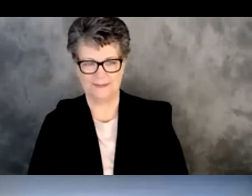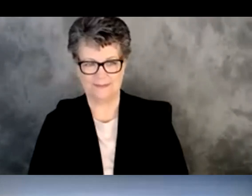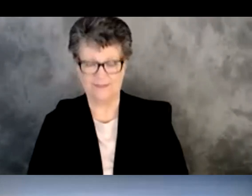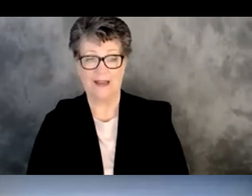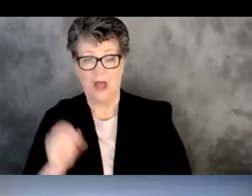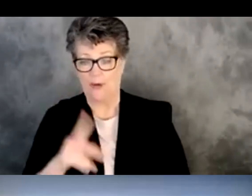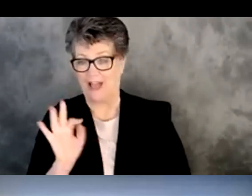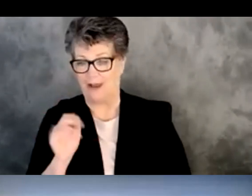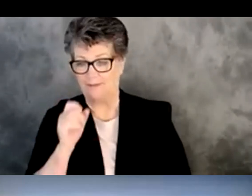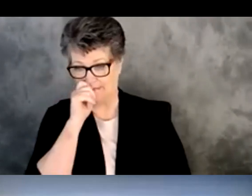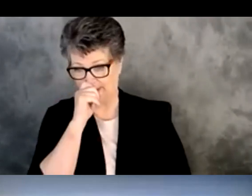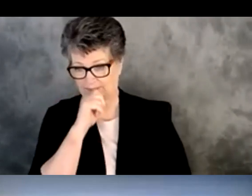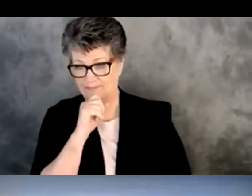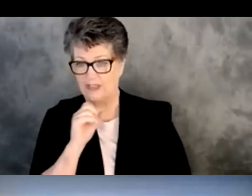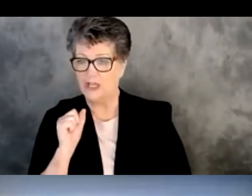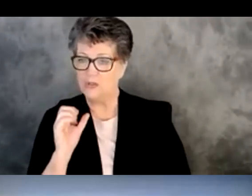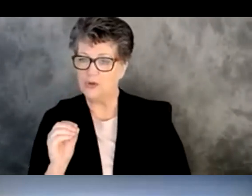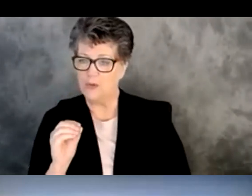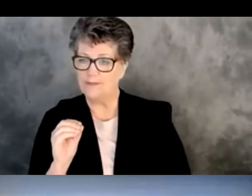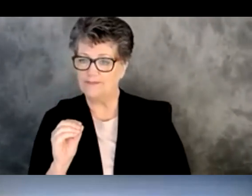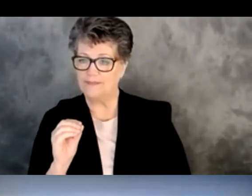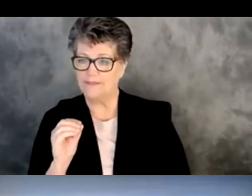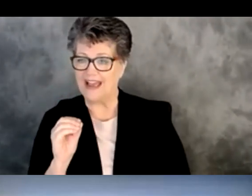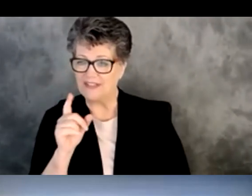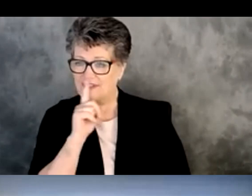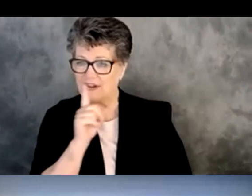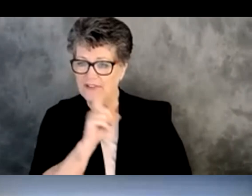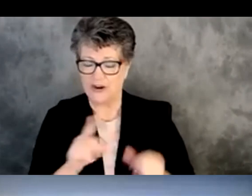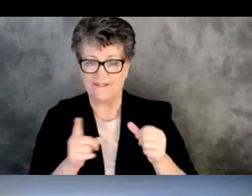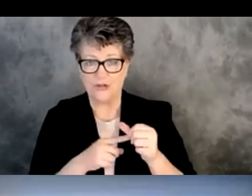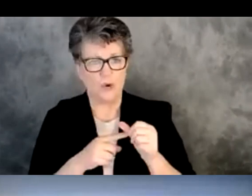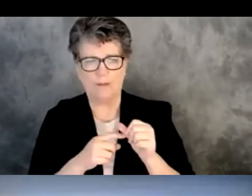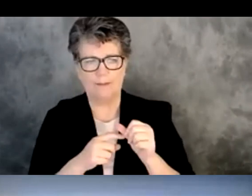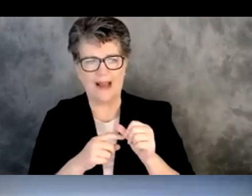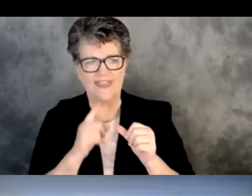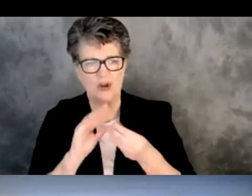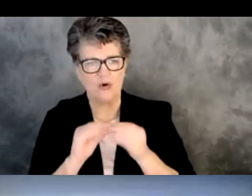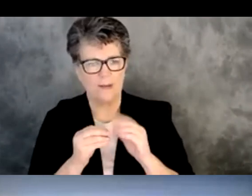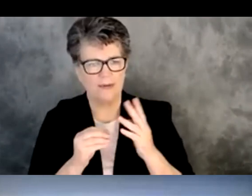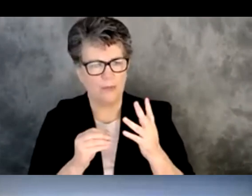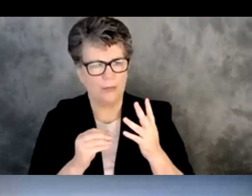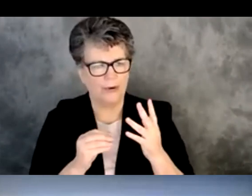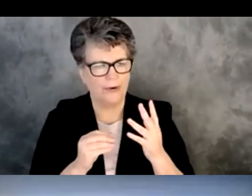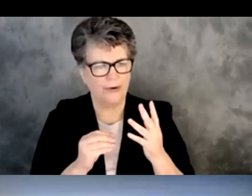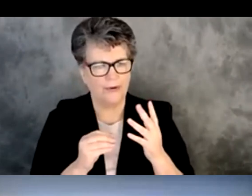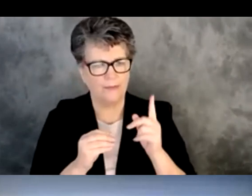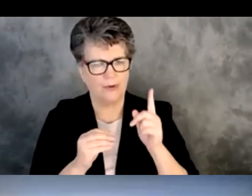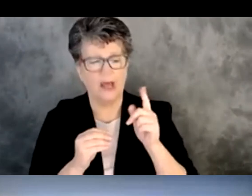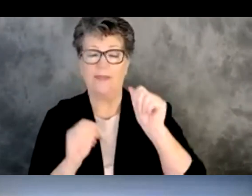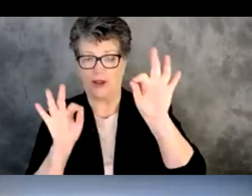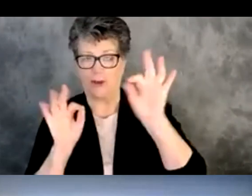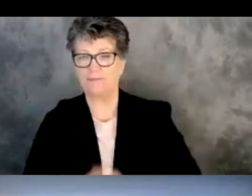Okay, great. So, you know, the very first, I think you're on number 4. There we